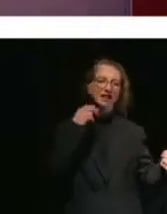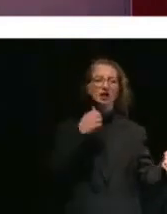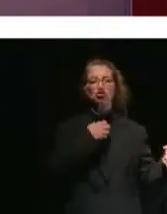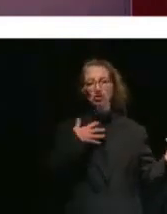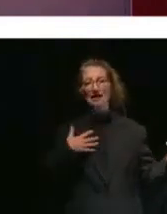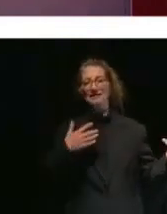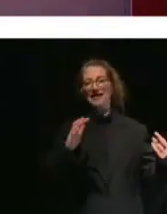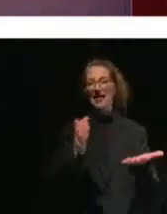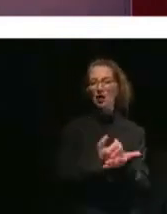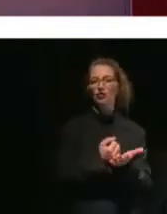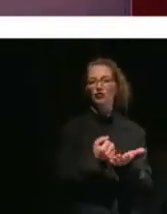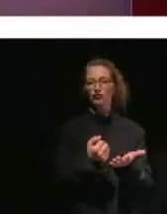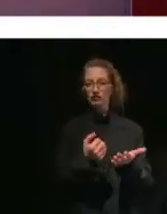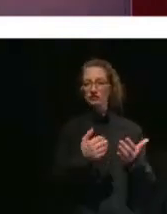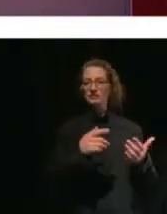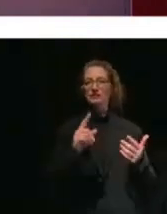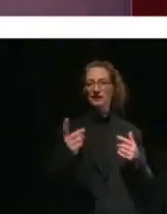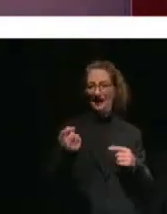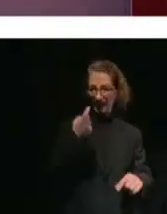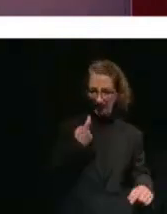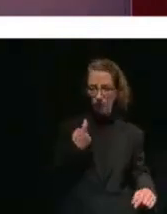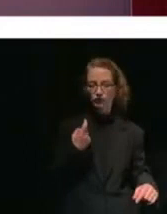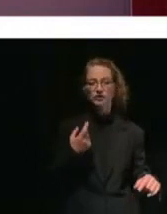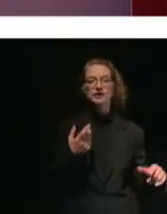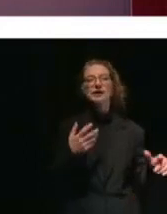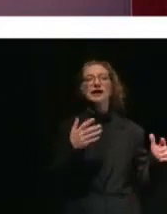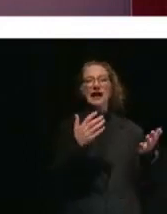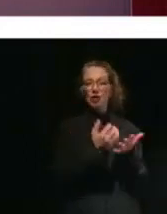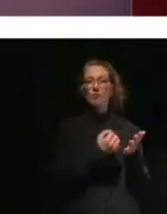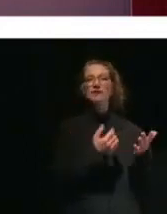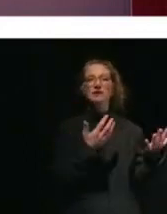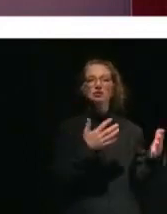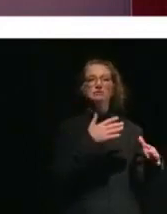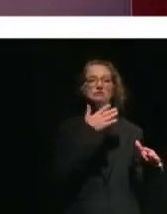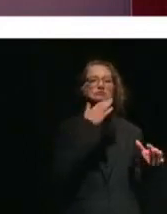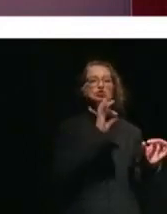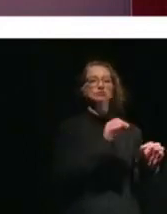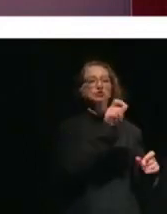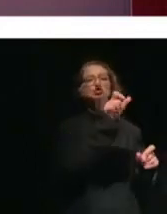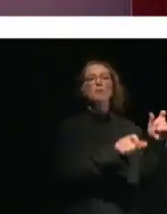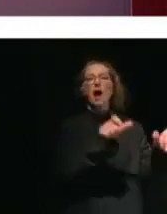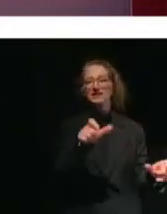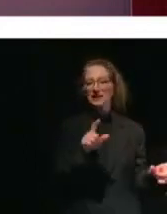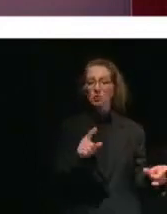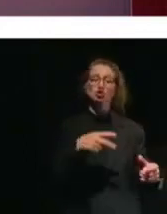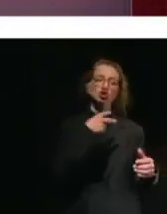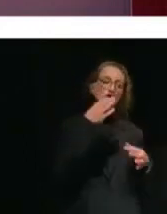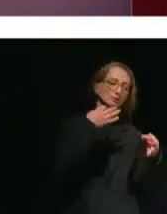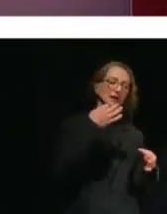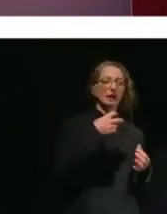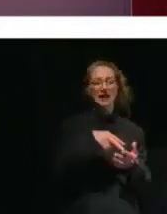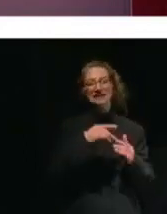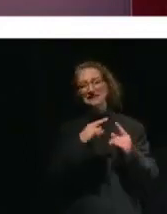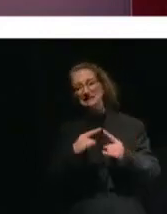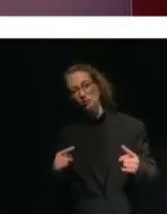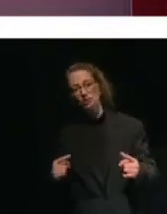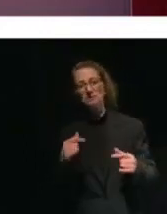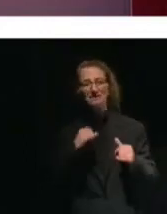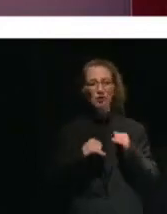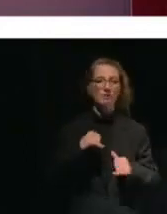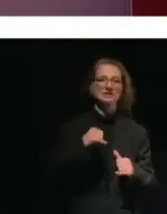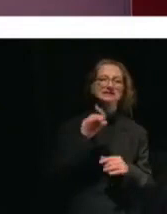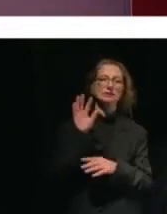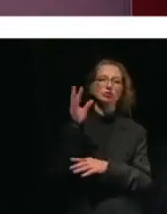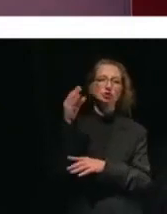age, gender, income, to have as many different disciplines within the independent performing arts, theater, dance, circus,